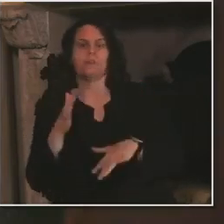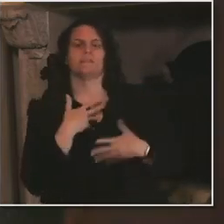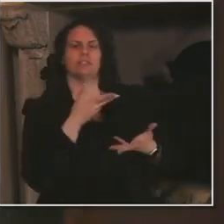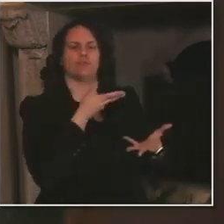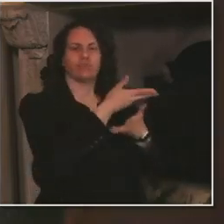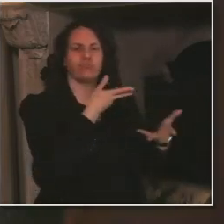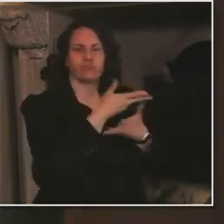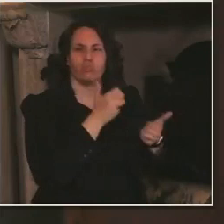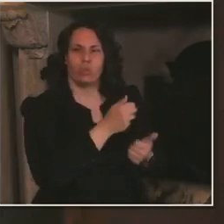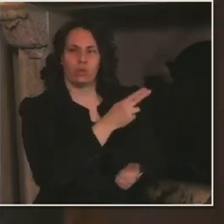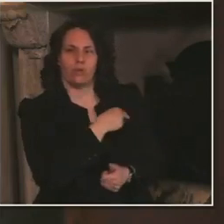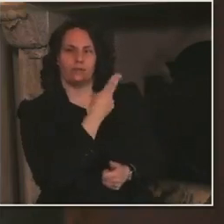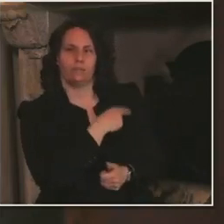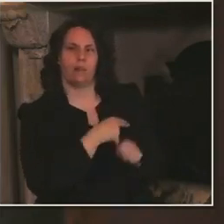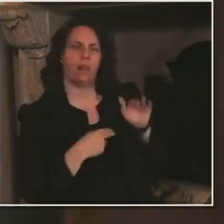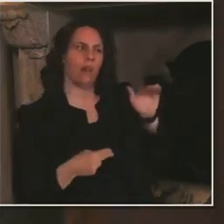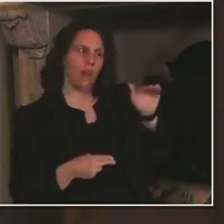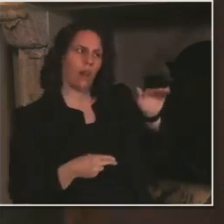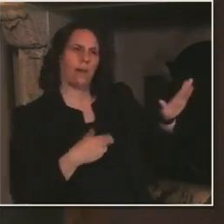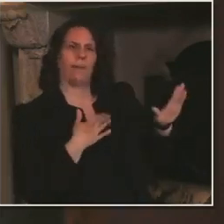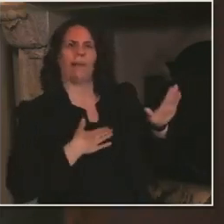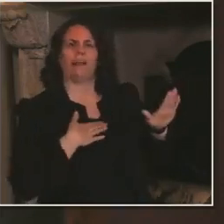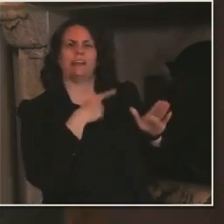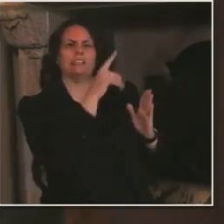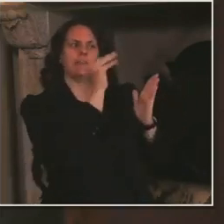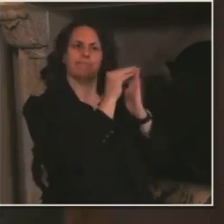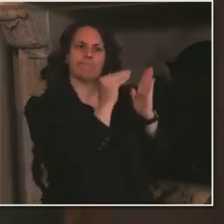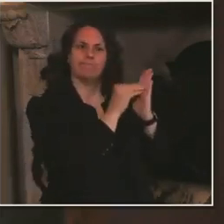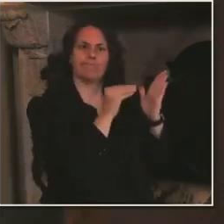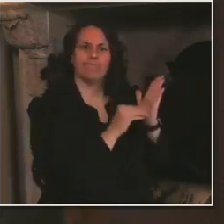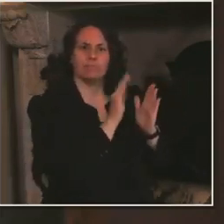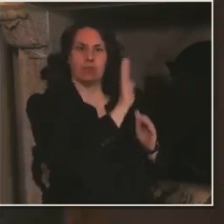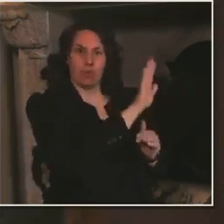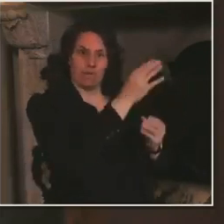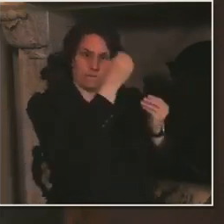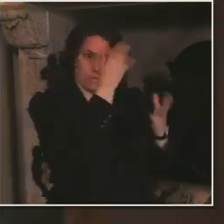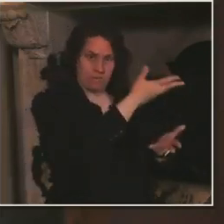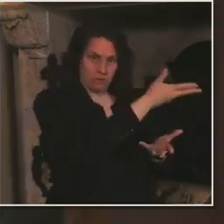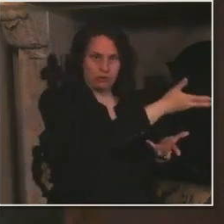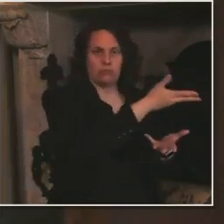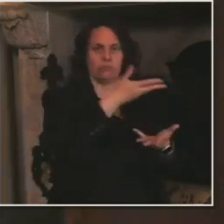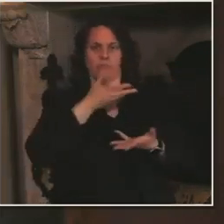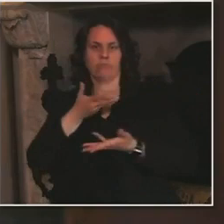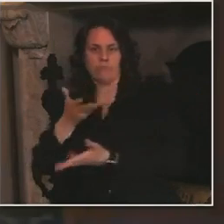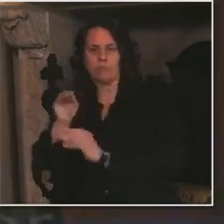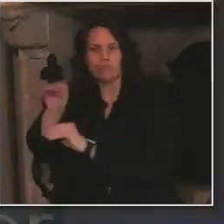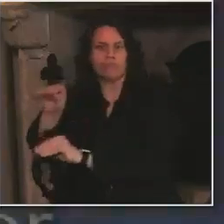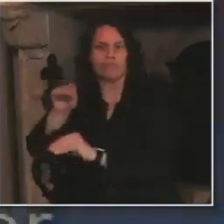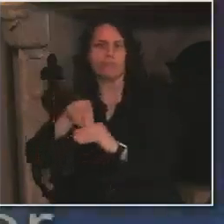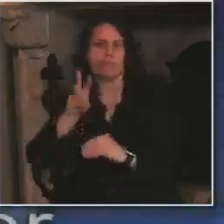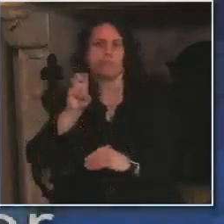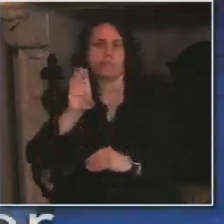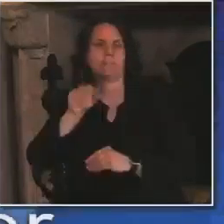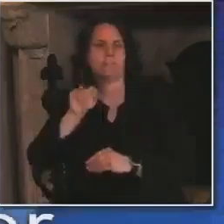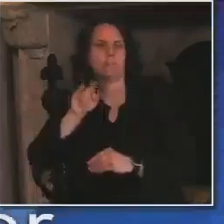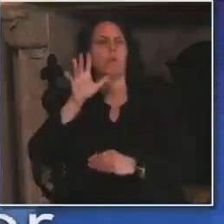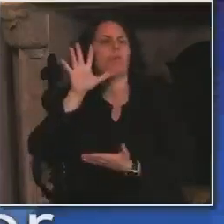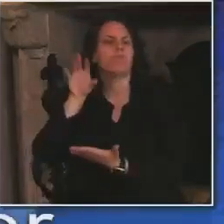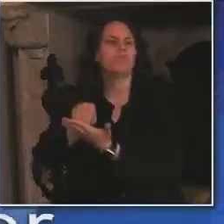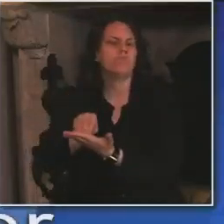dashboard as soon as we absolutely can. Thank you, Patrick. Now to Ben Meyer from WXPR